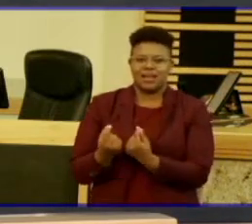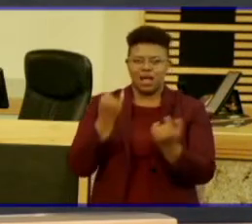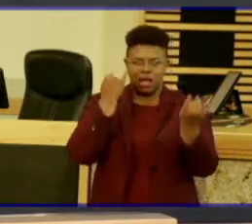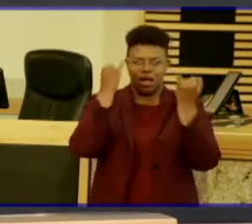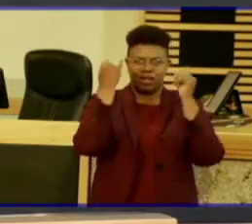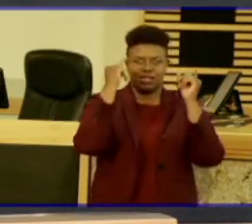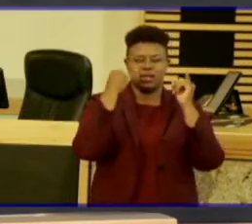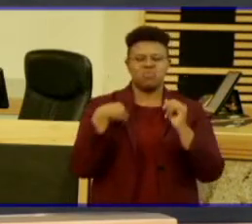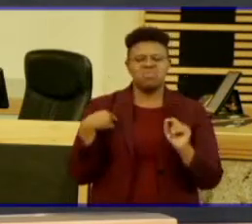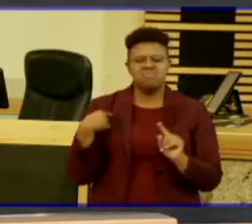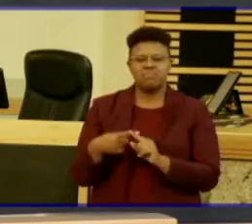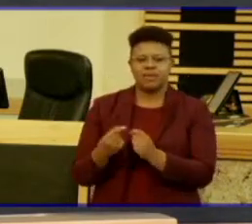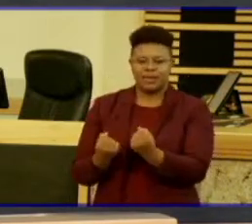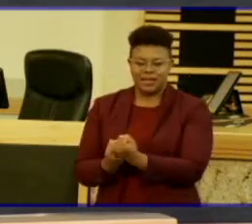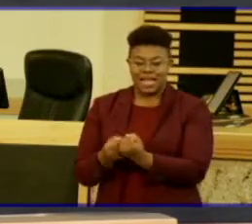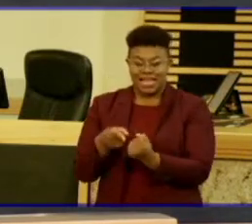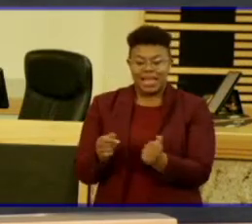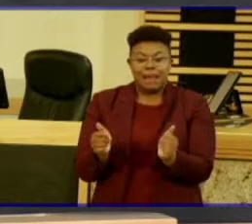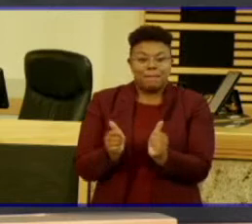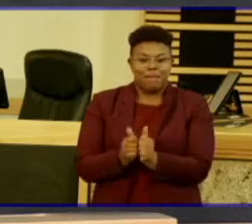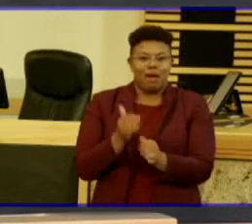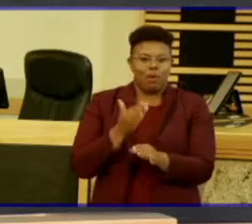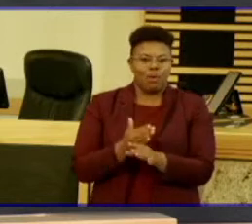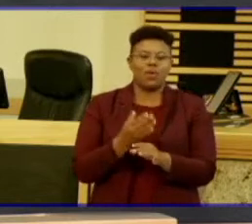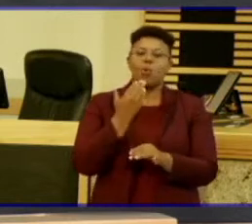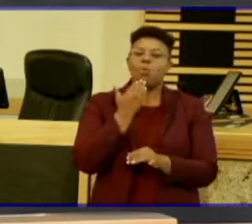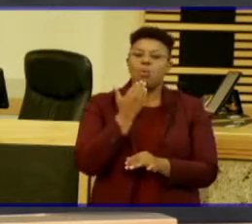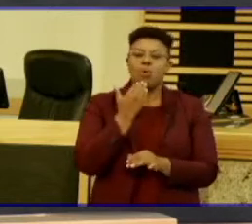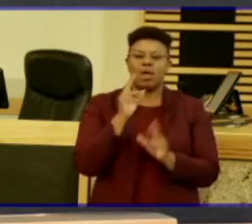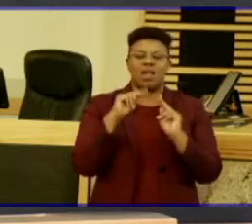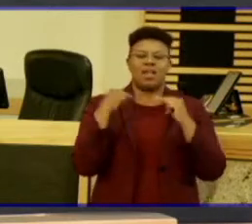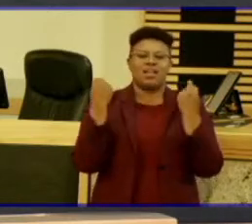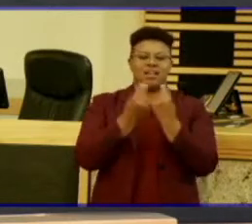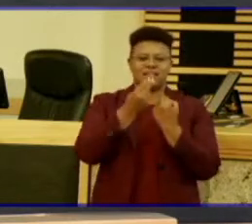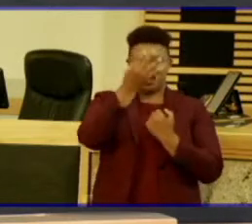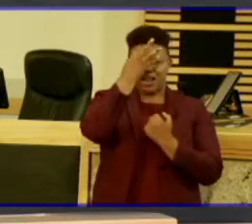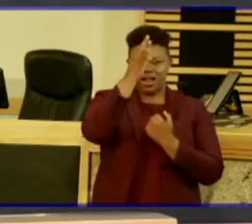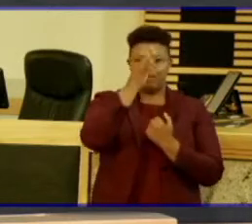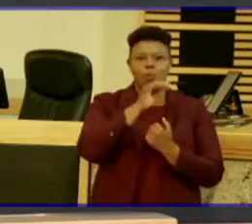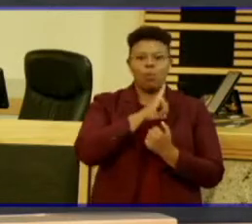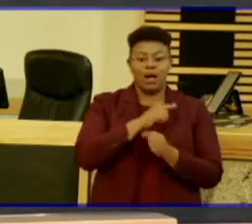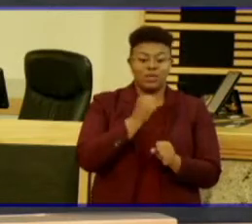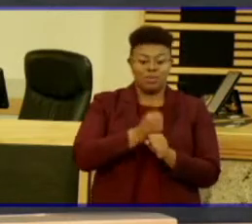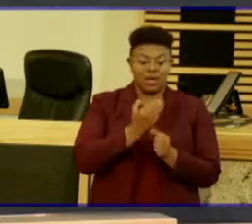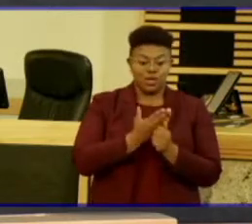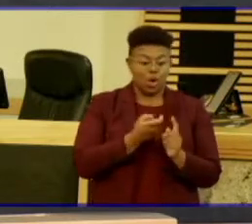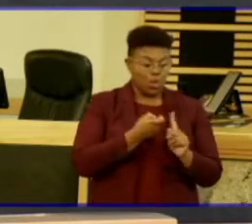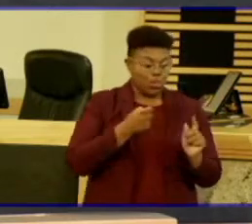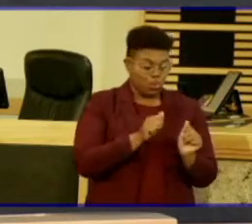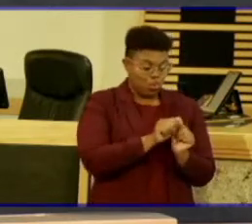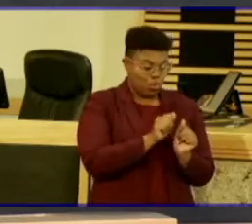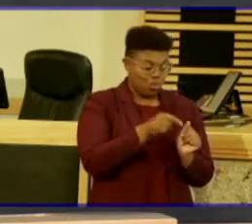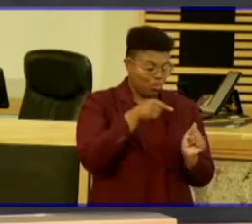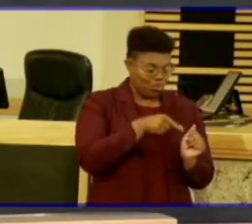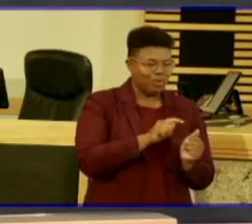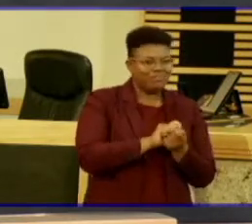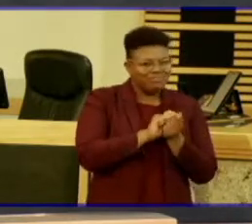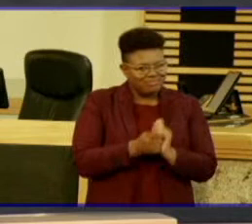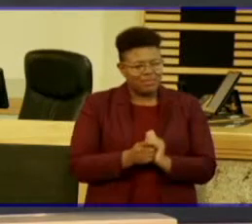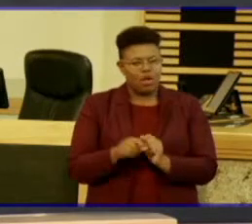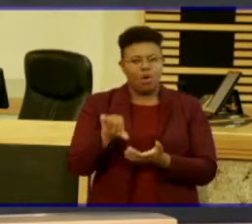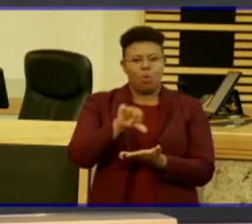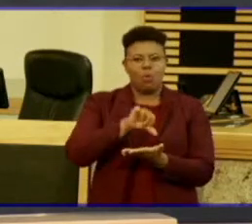agricultural initiatives is a partnership with the national government to revive the biofuel initiative. La project ukudala sithetha